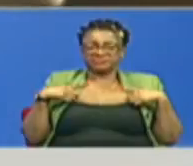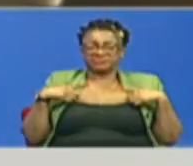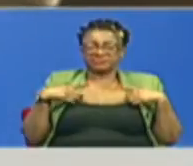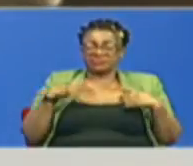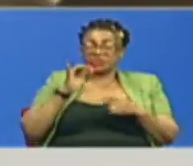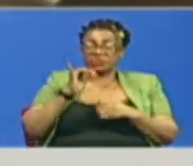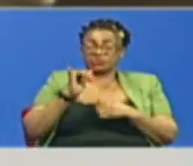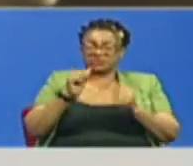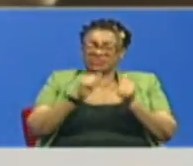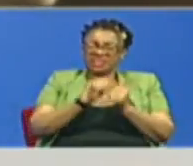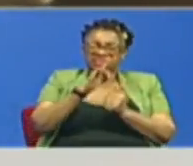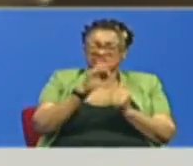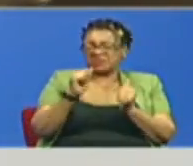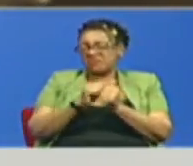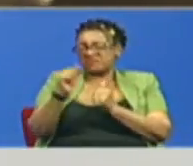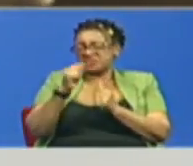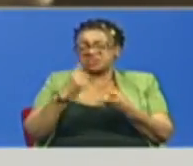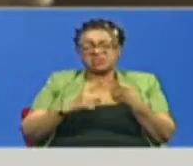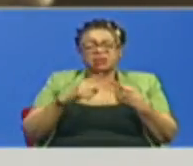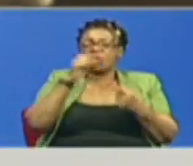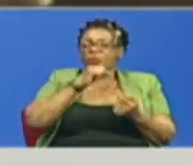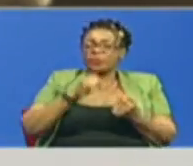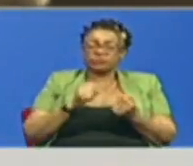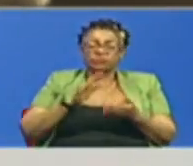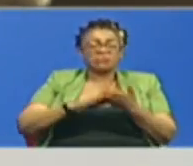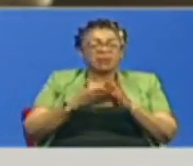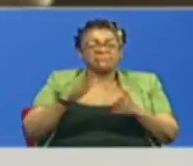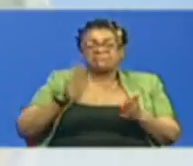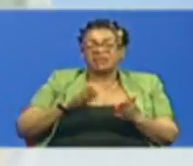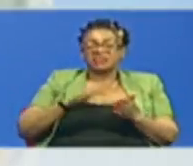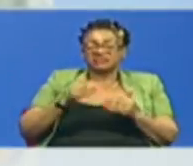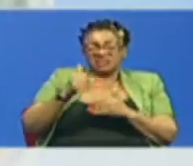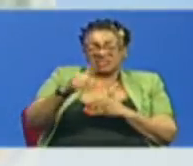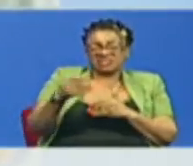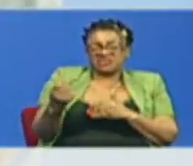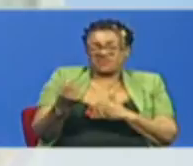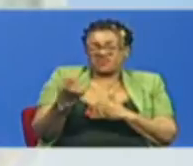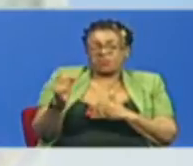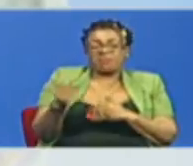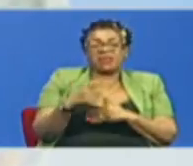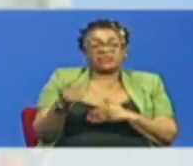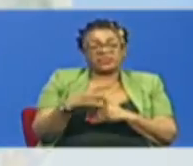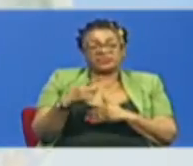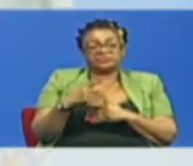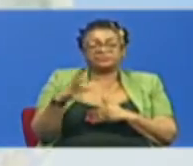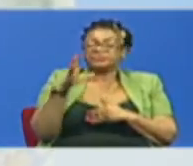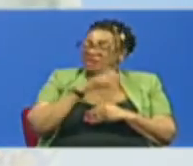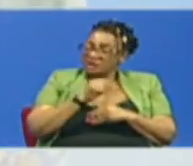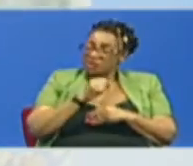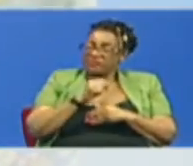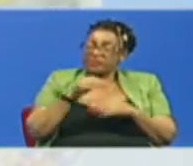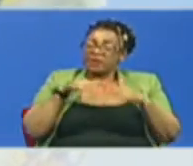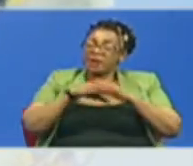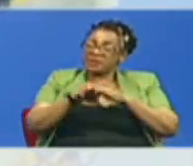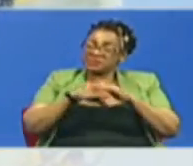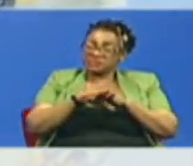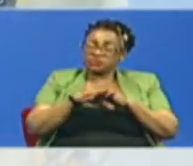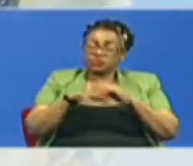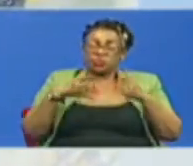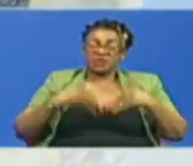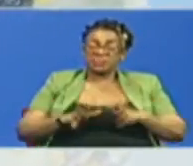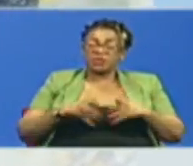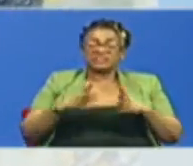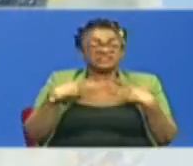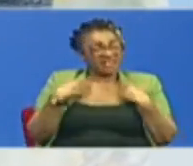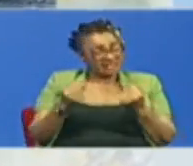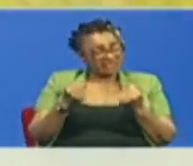and 15-year-old girls will be mothers in the next few months. Is this because of lack of access to reproductive health information? Is that